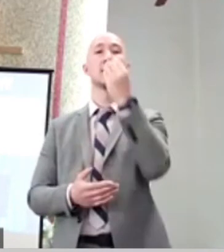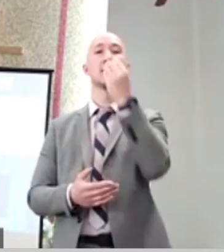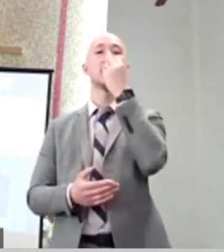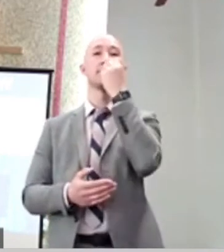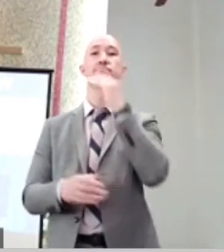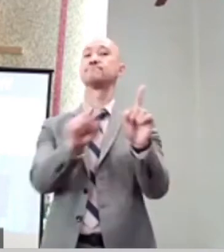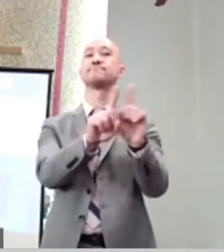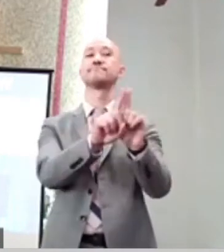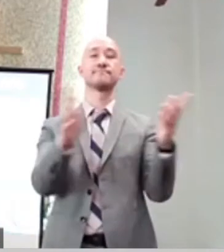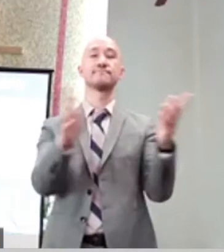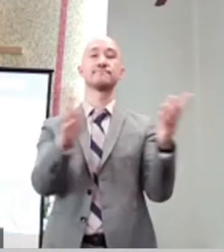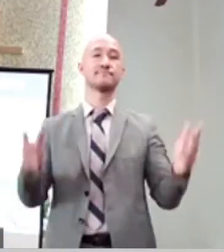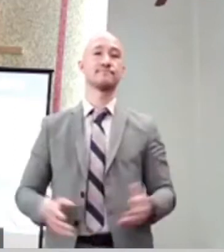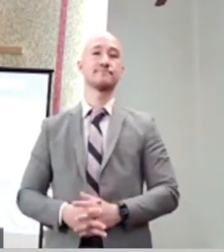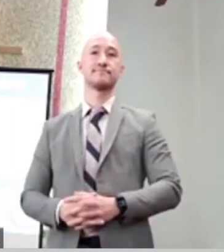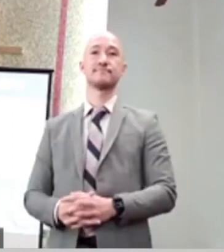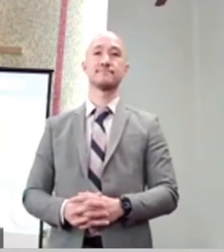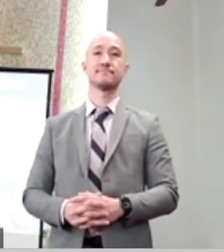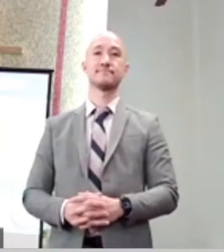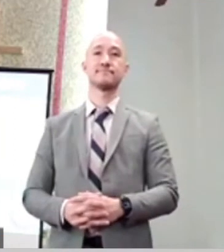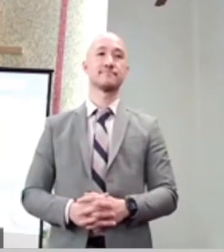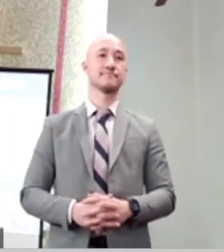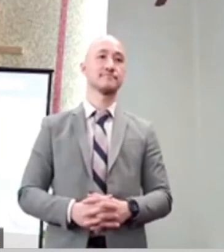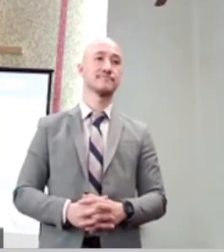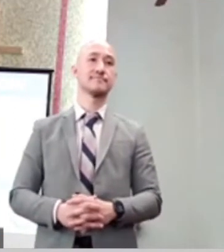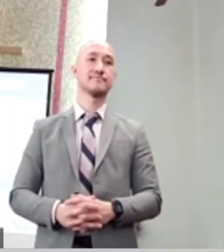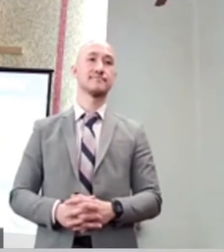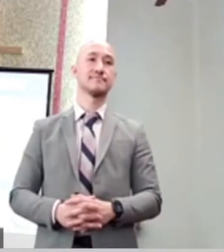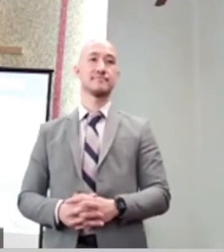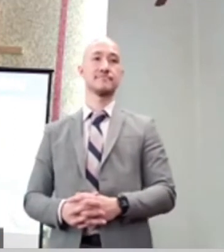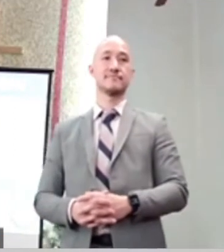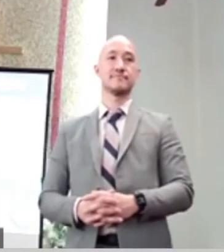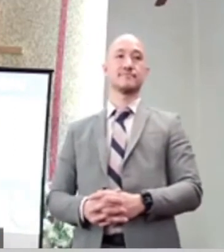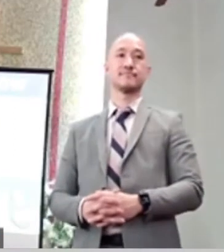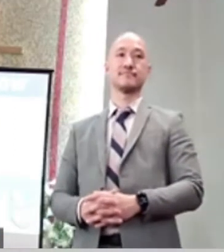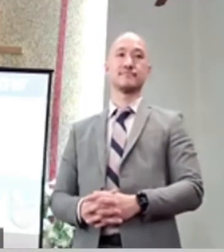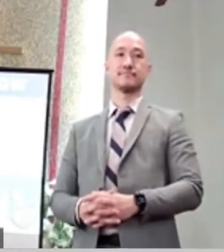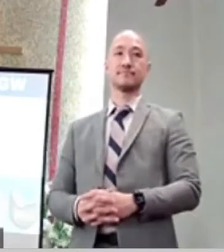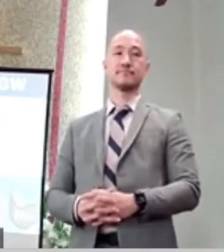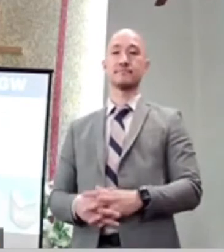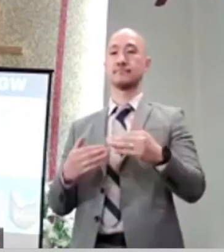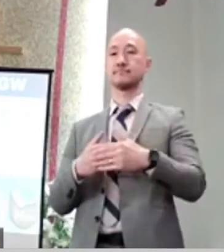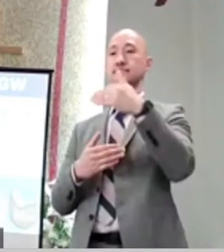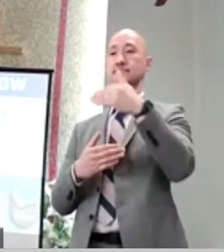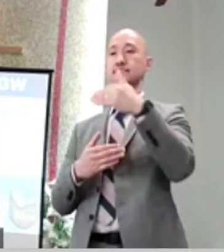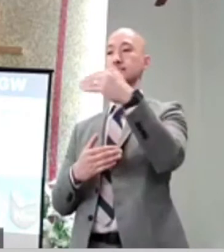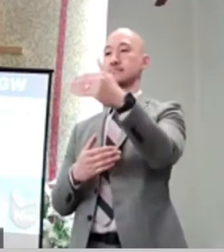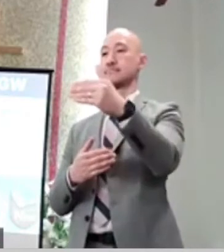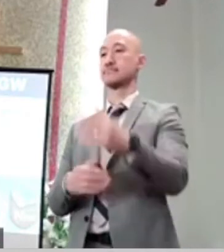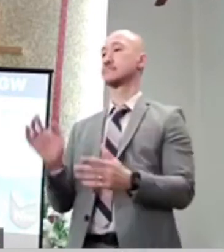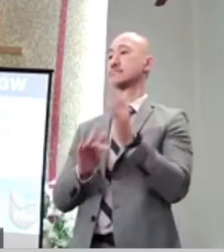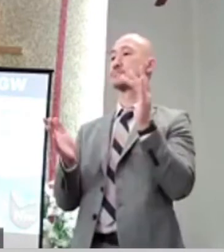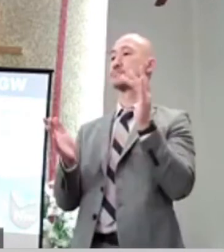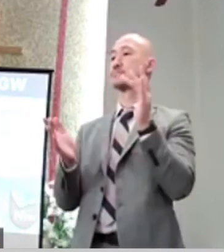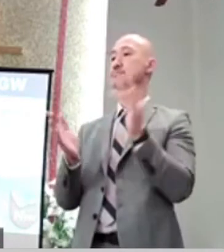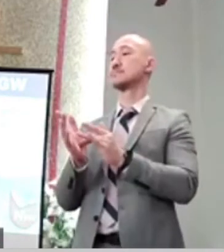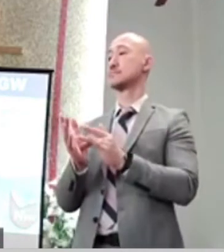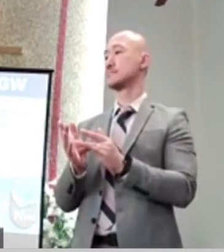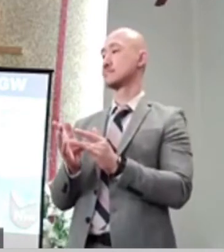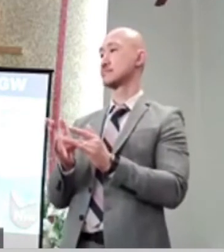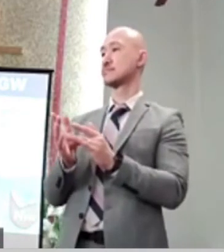since the times of Jesus. He used other analogies. He says people don't pour new wine into old wineskins. If they